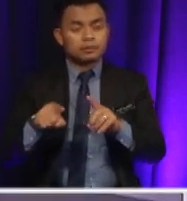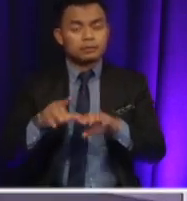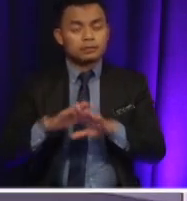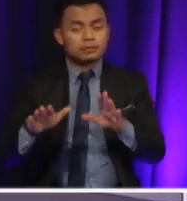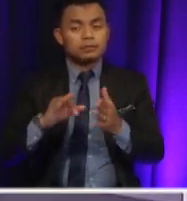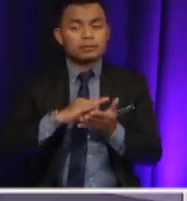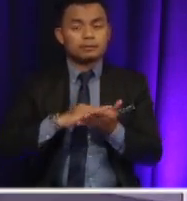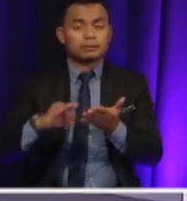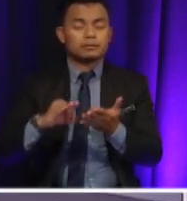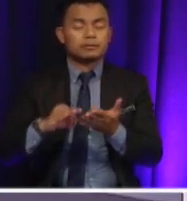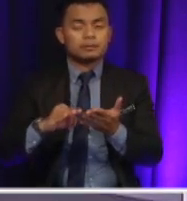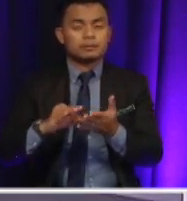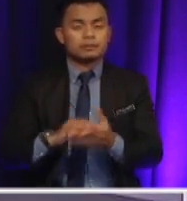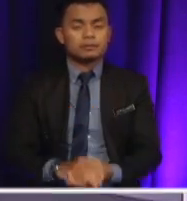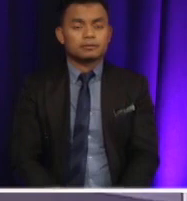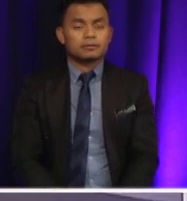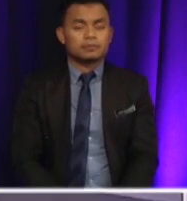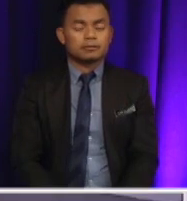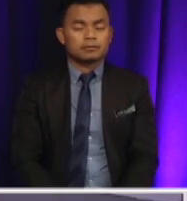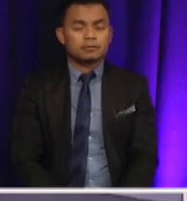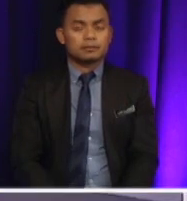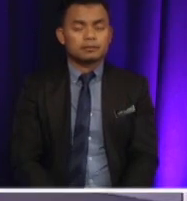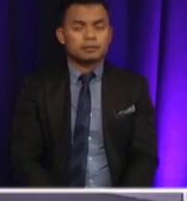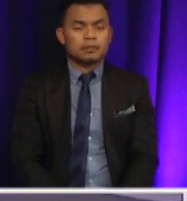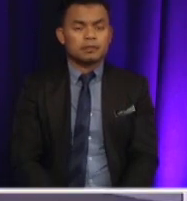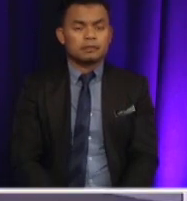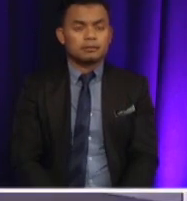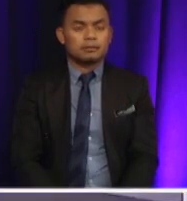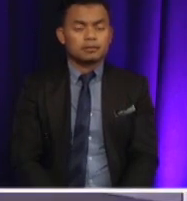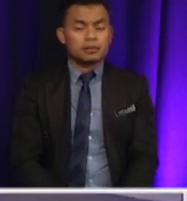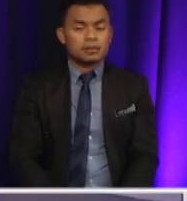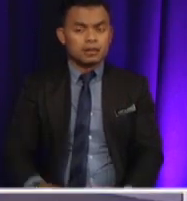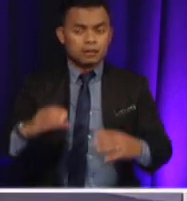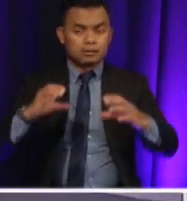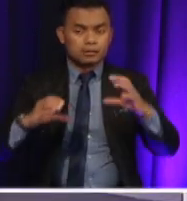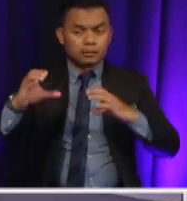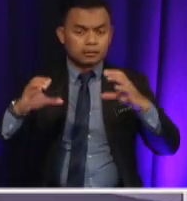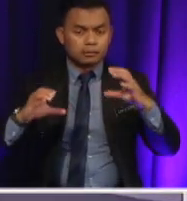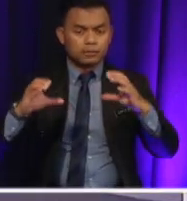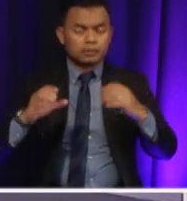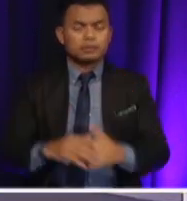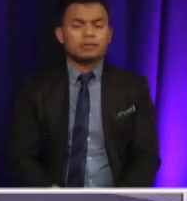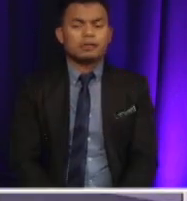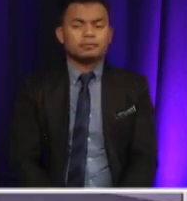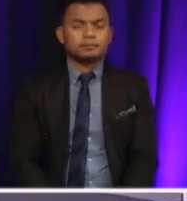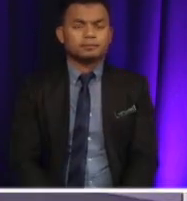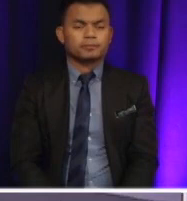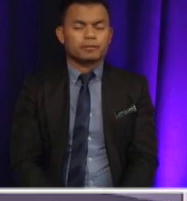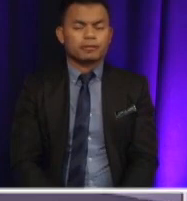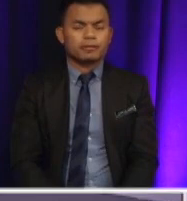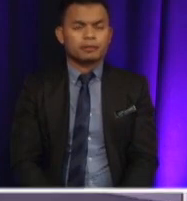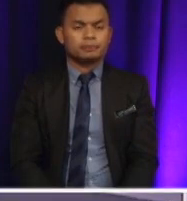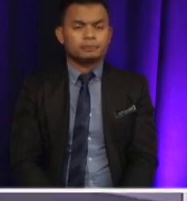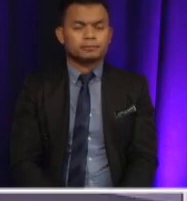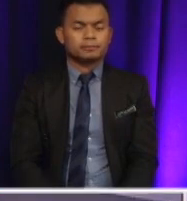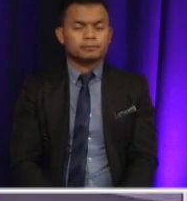They can't be used anymore, like the inert motor, the carburetor that's choked with dirt, right? They are either